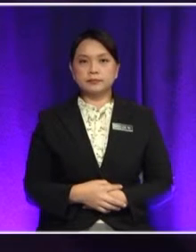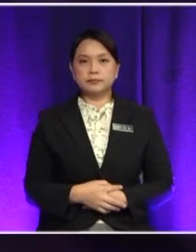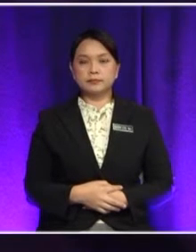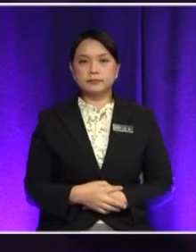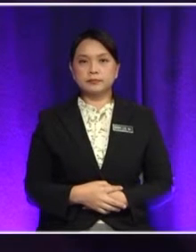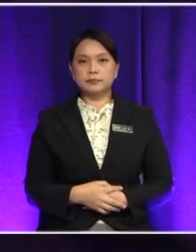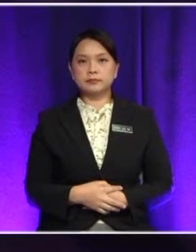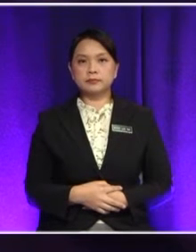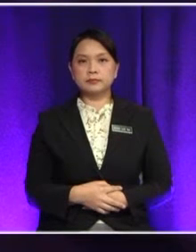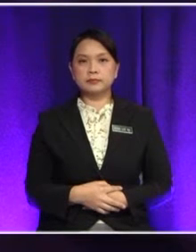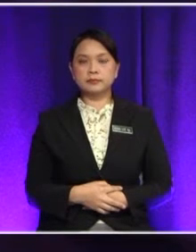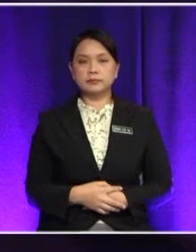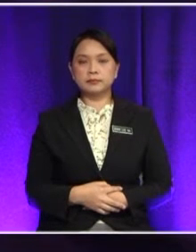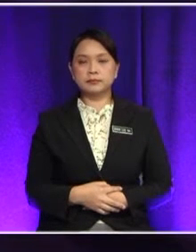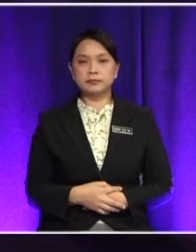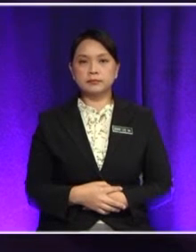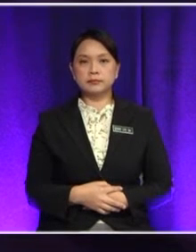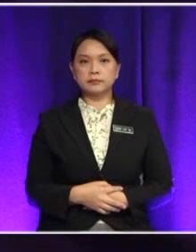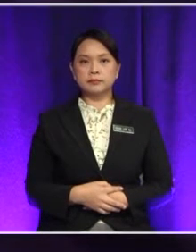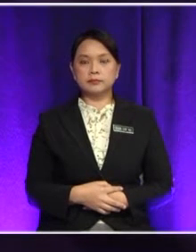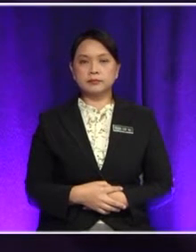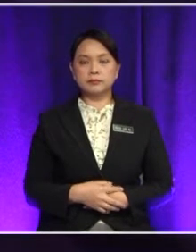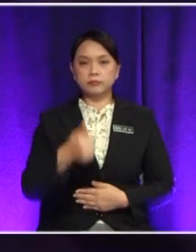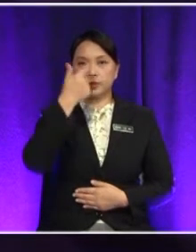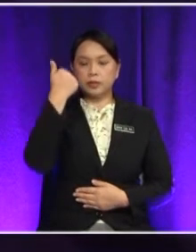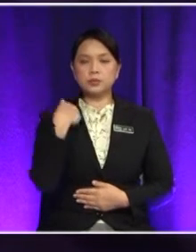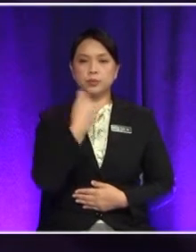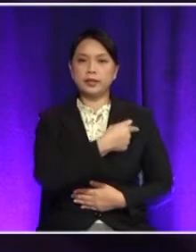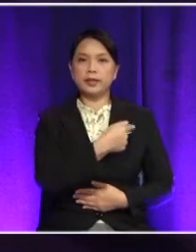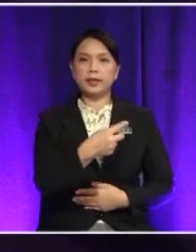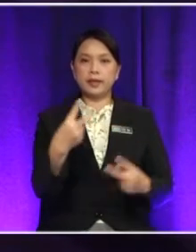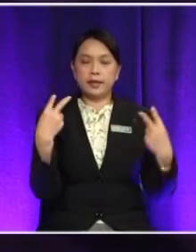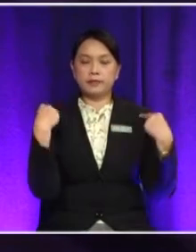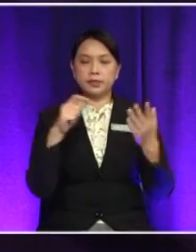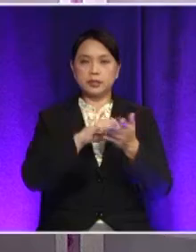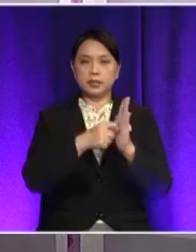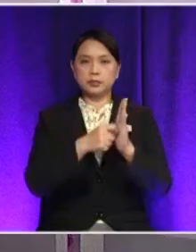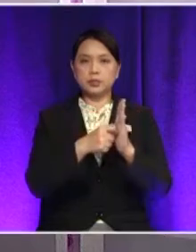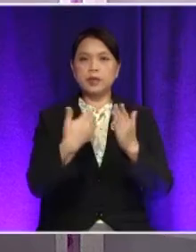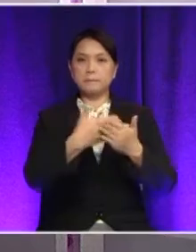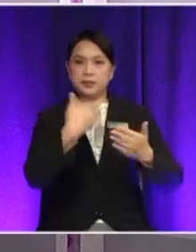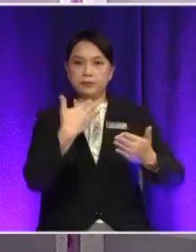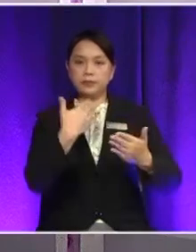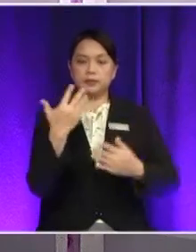To the back. To the back. the Why back. to the back? Because we got the keywords before the gap. Okay?